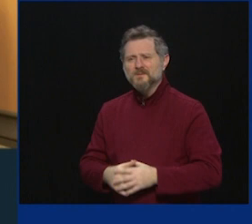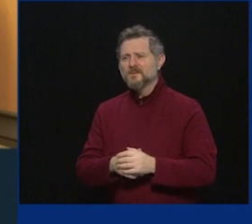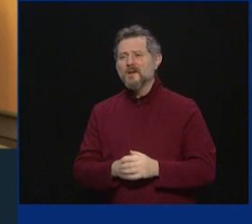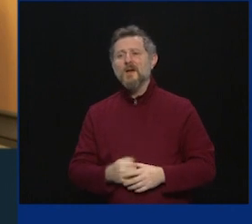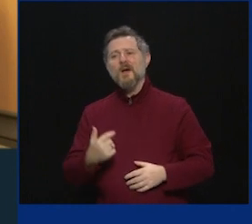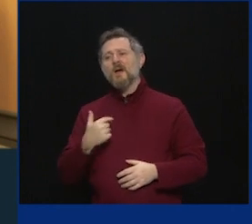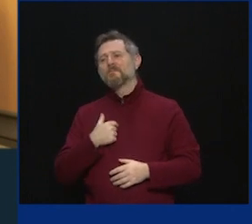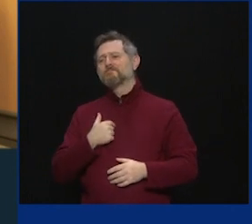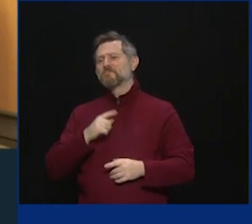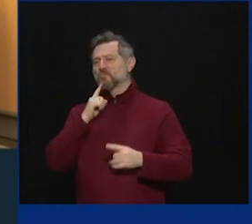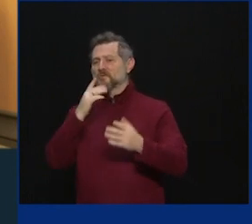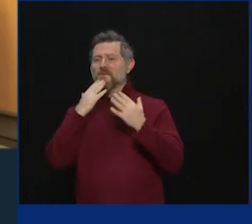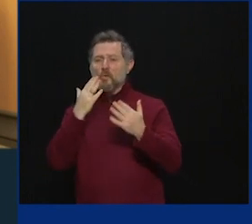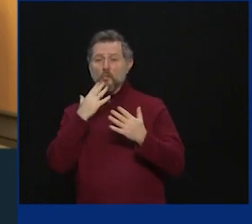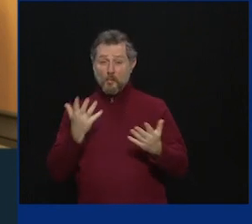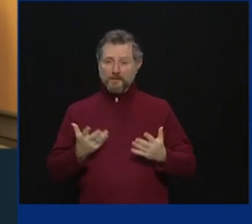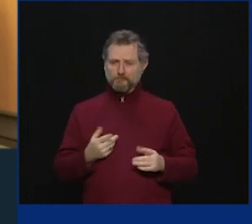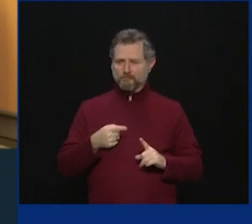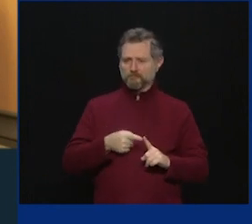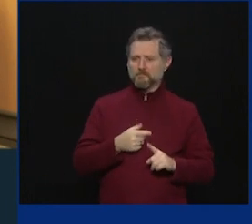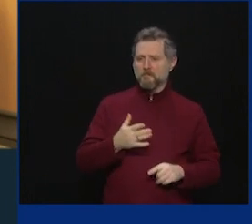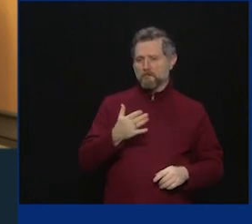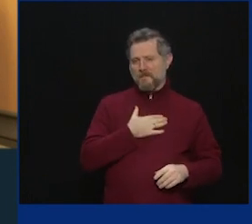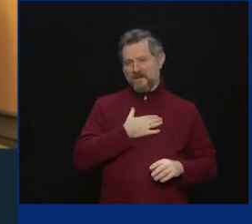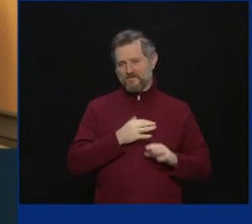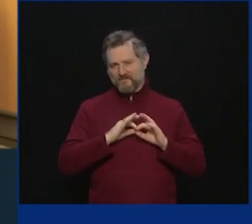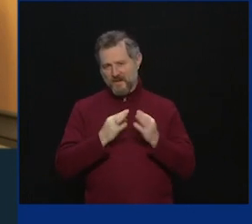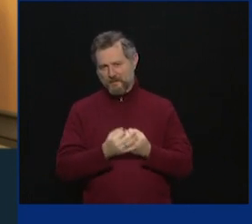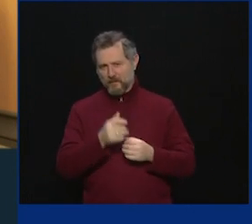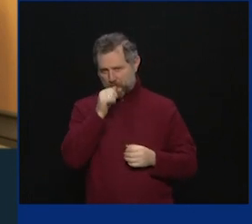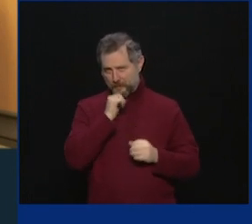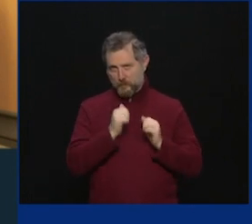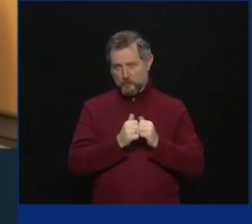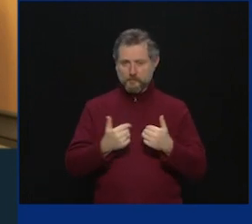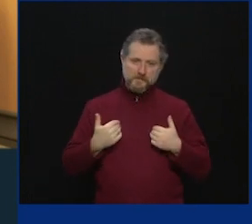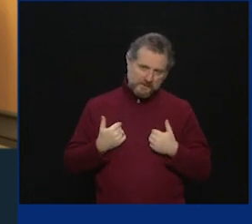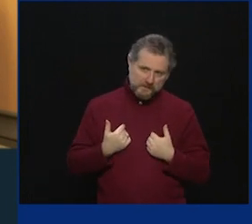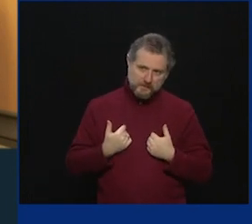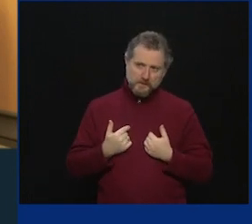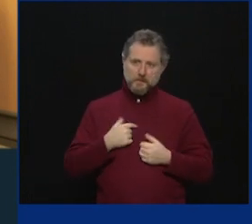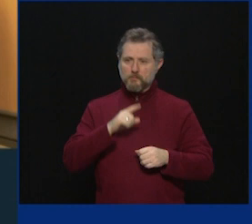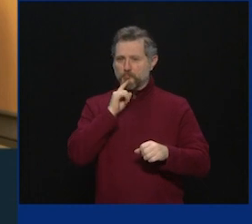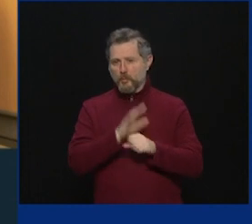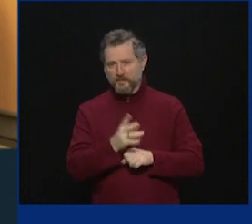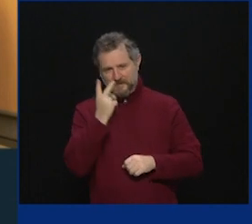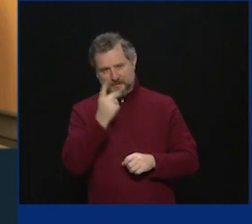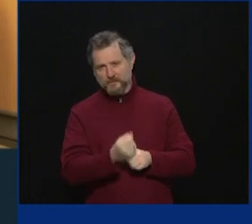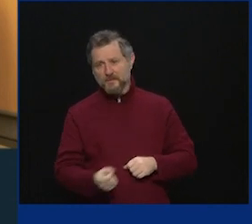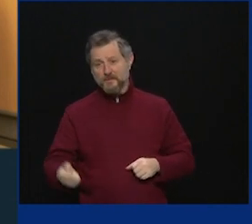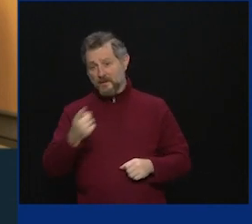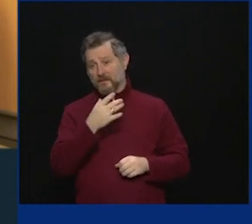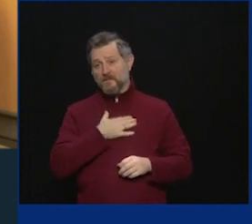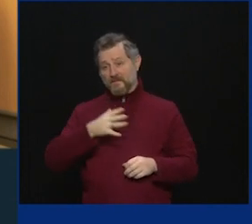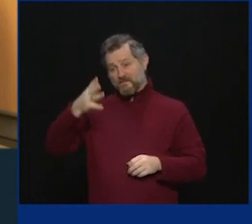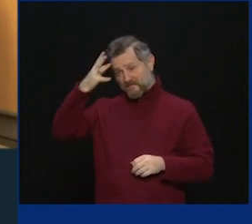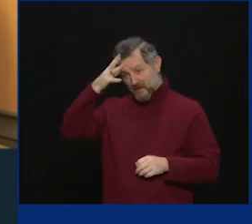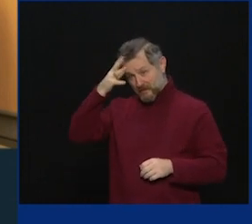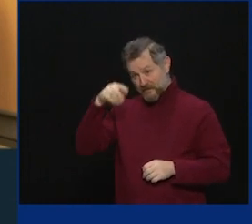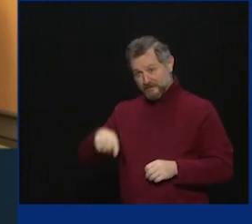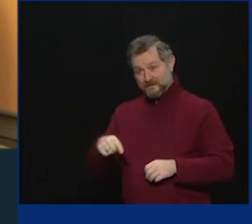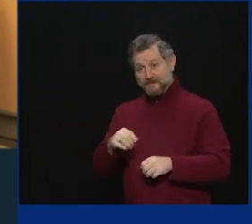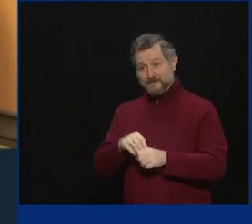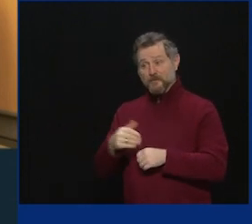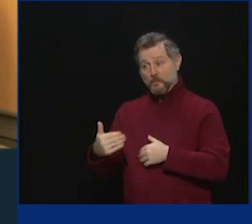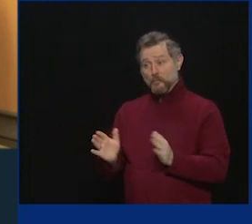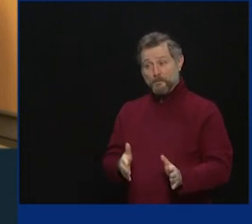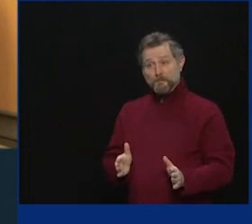grateful for. And I'm grateful for a very patient family. We'll see you next time, I promise. My dad, who was in this room exactly 4 months ago here